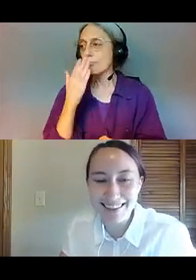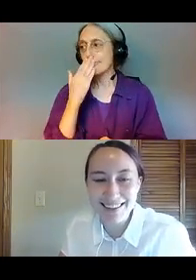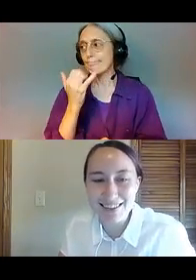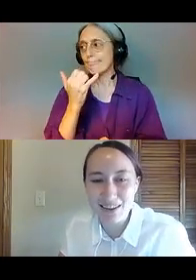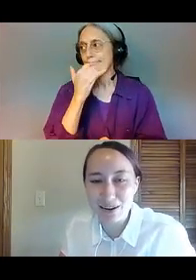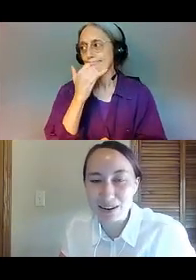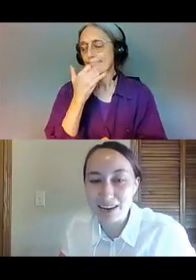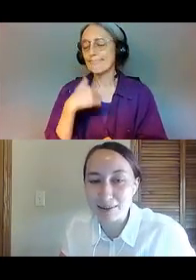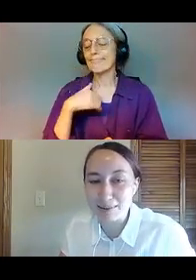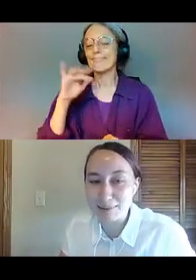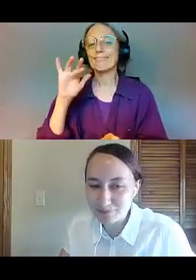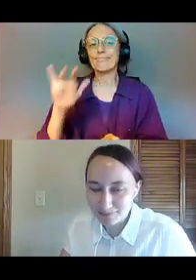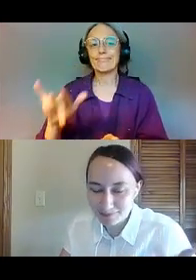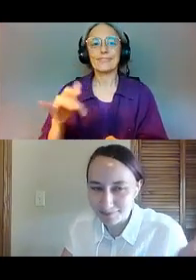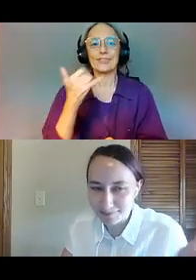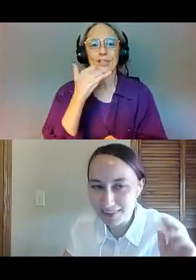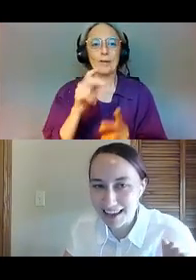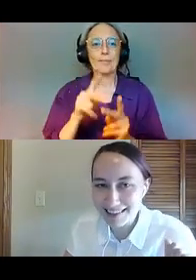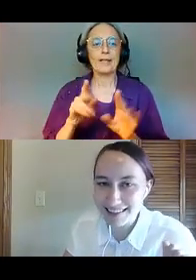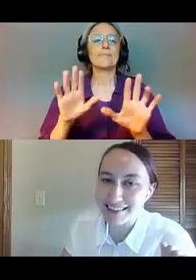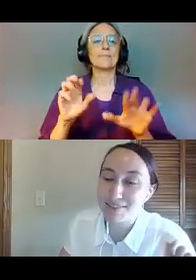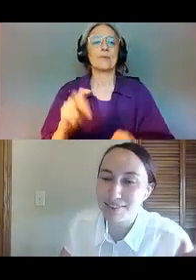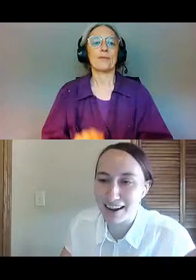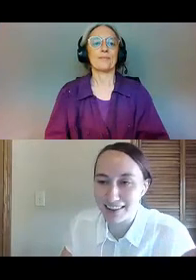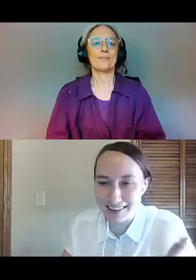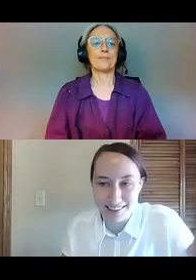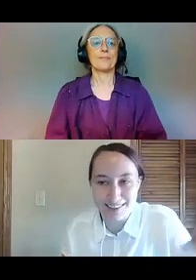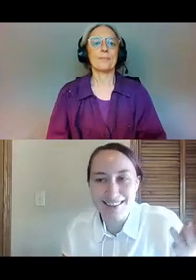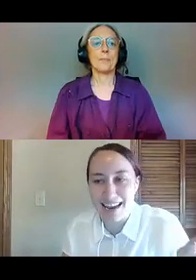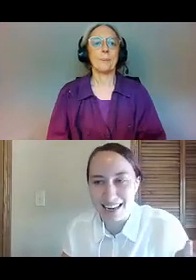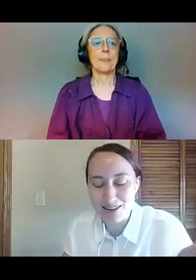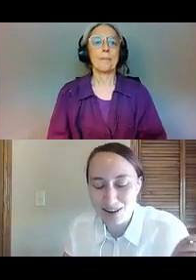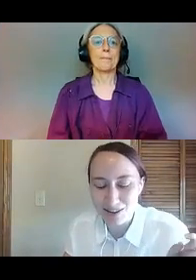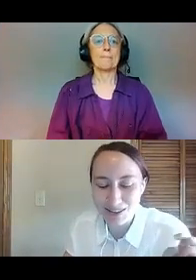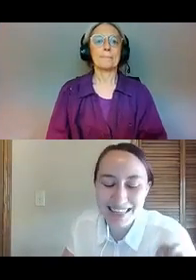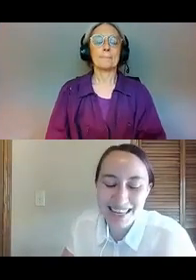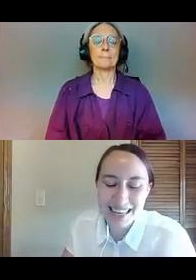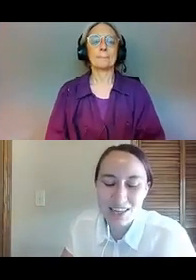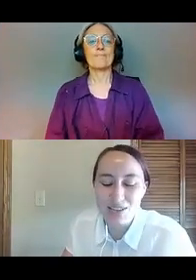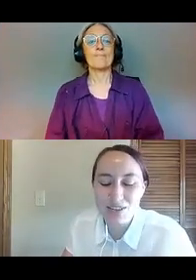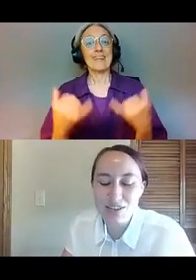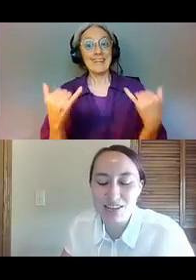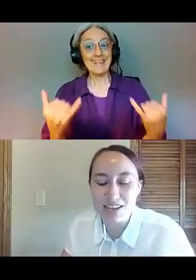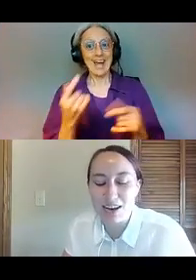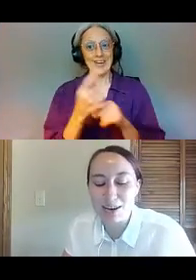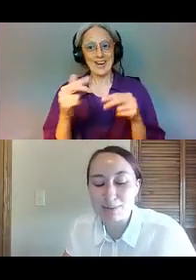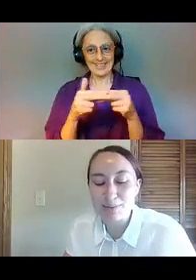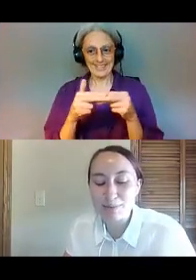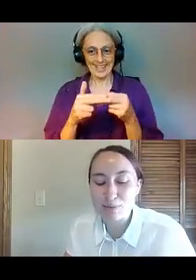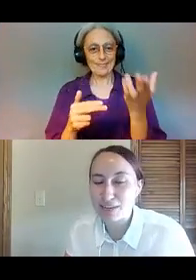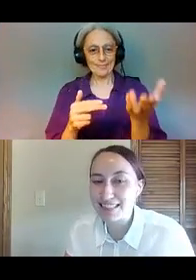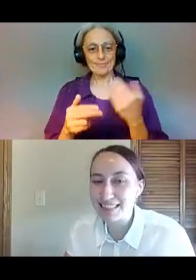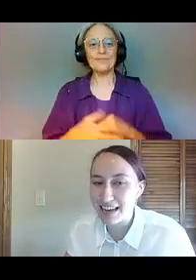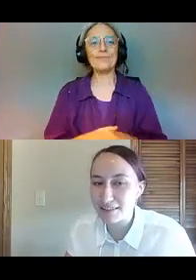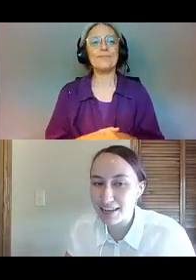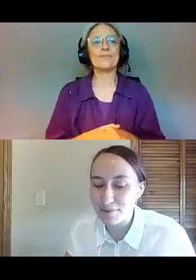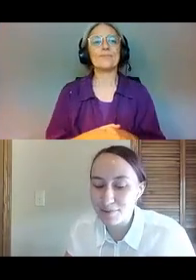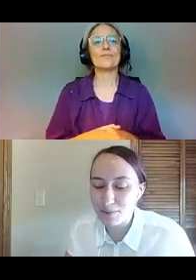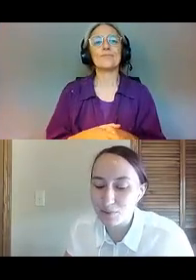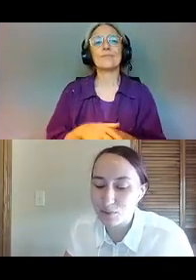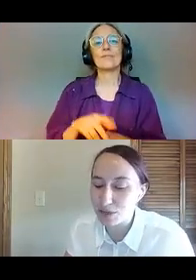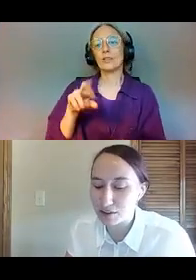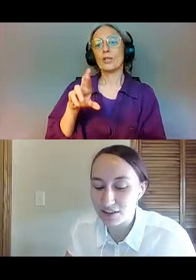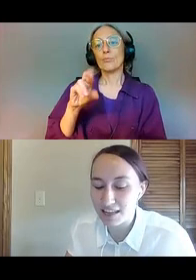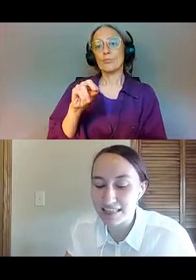that. So as the slide now shows, you should prorate staff